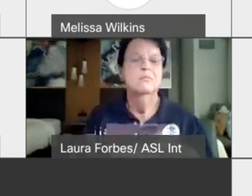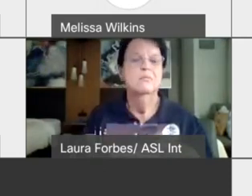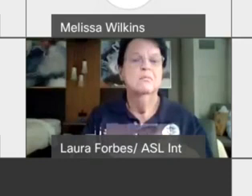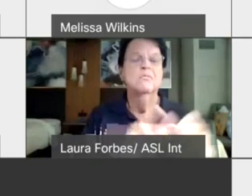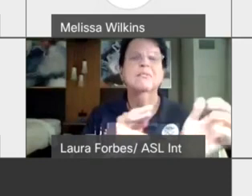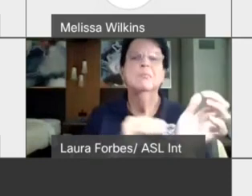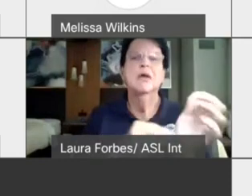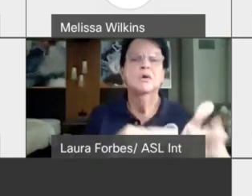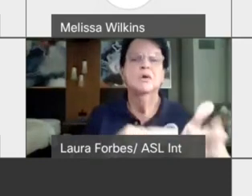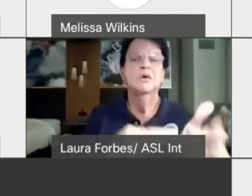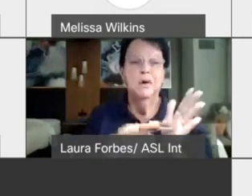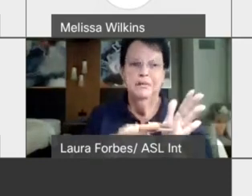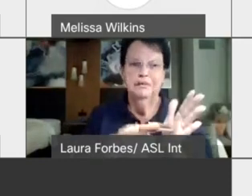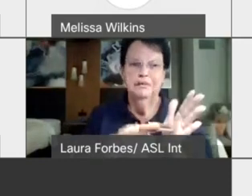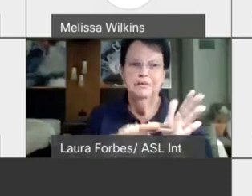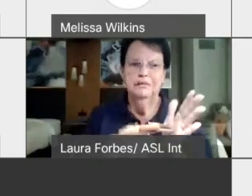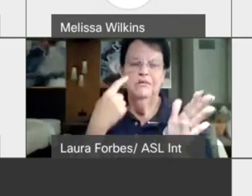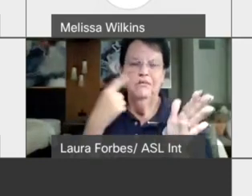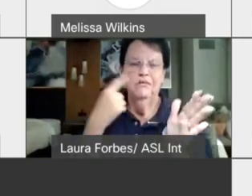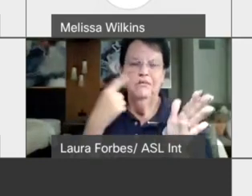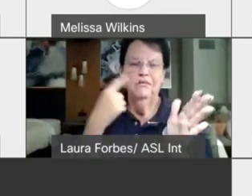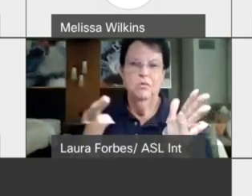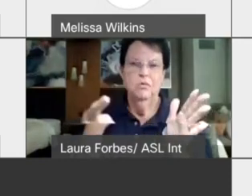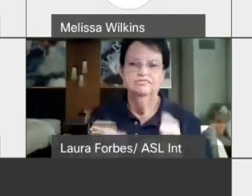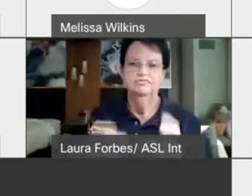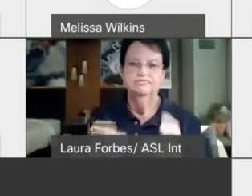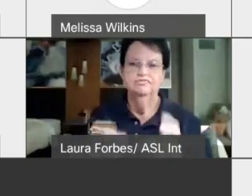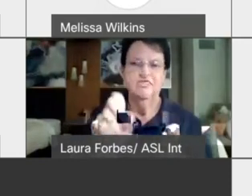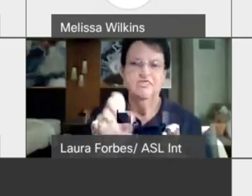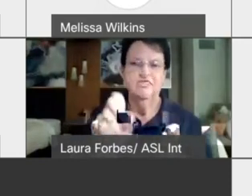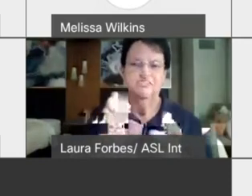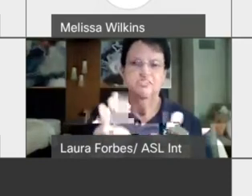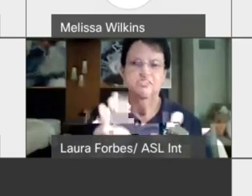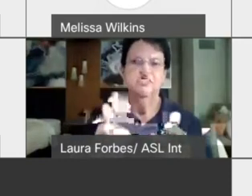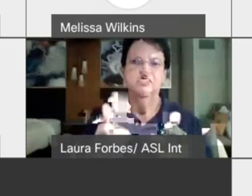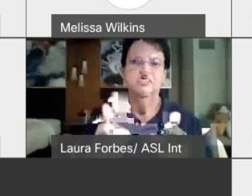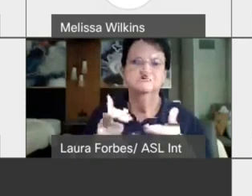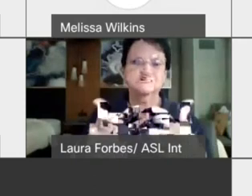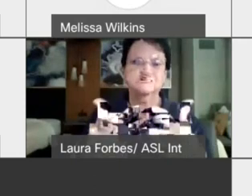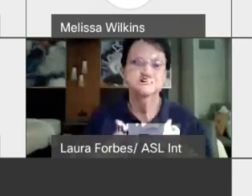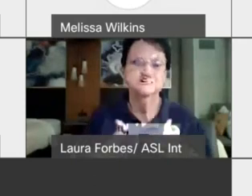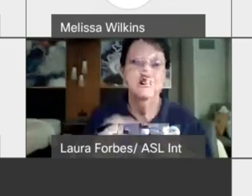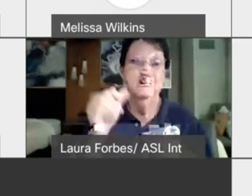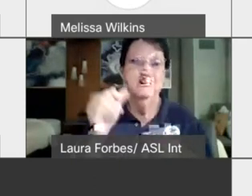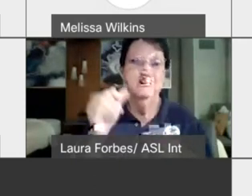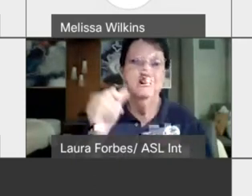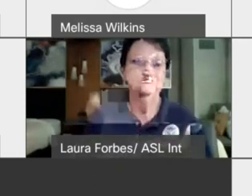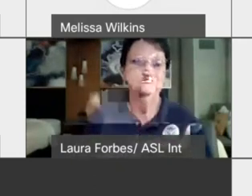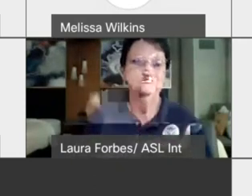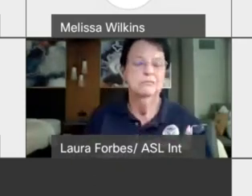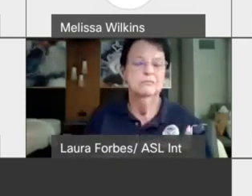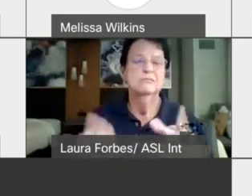requirement for reimbursement for generators. And that's one of the things that was waived. There is also